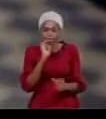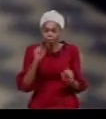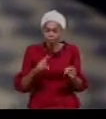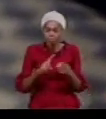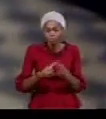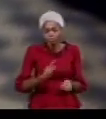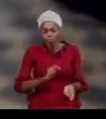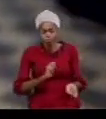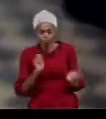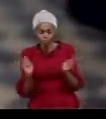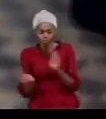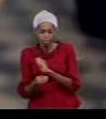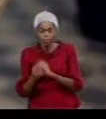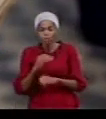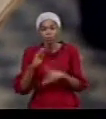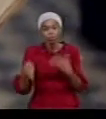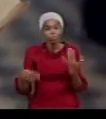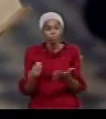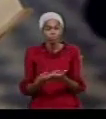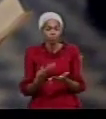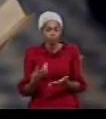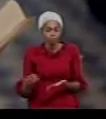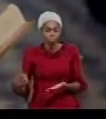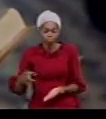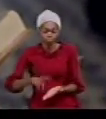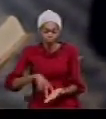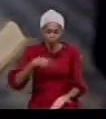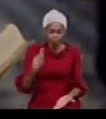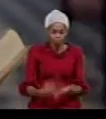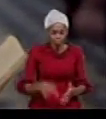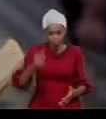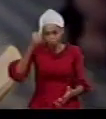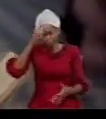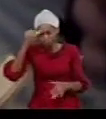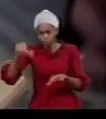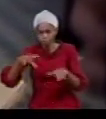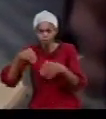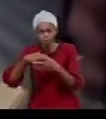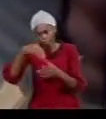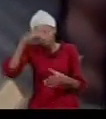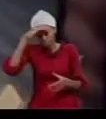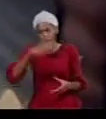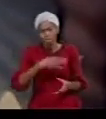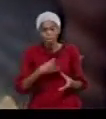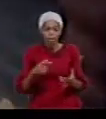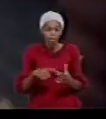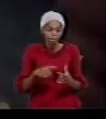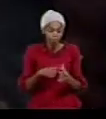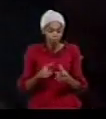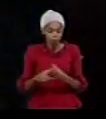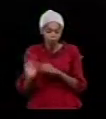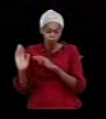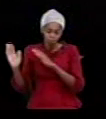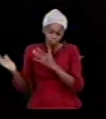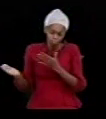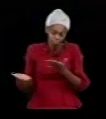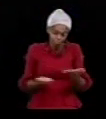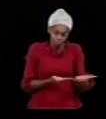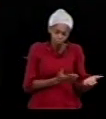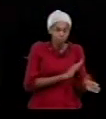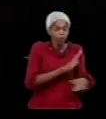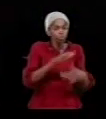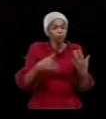reverse all that the fall of Adam did in man, and then to bring in all